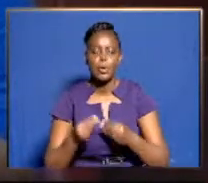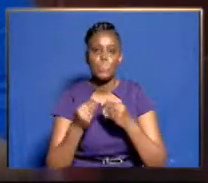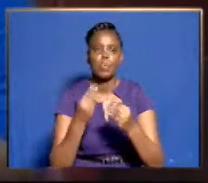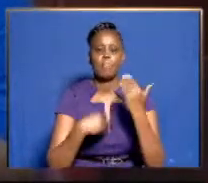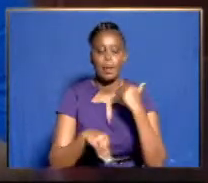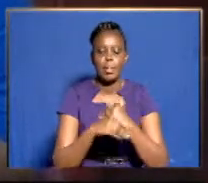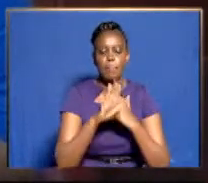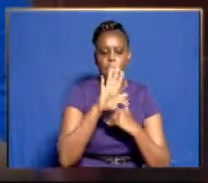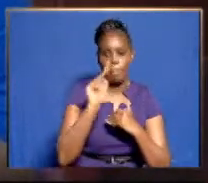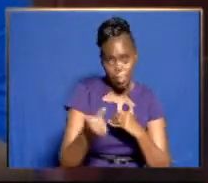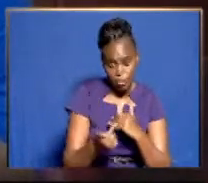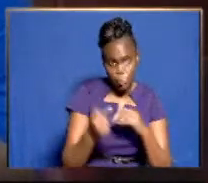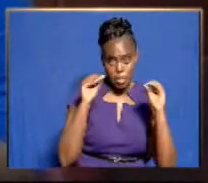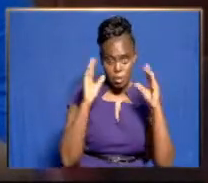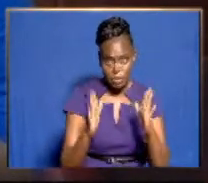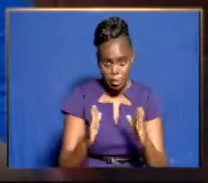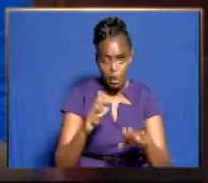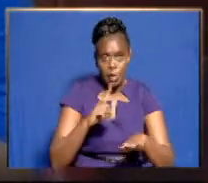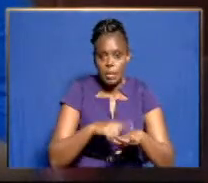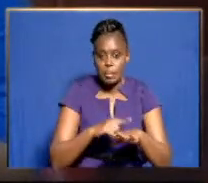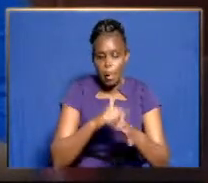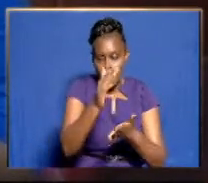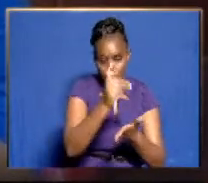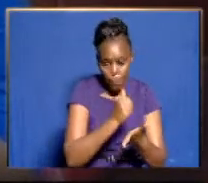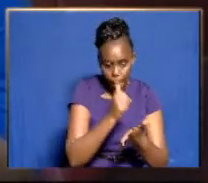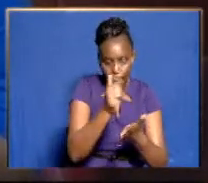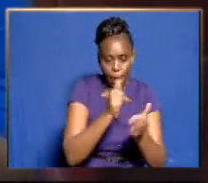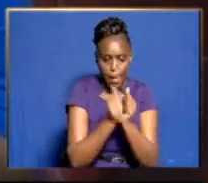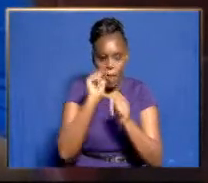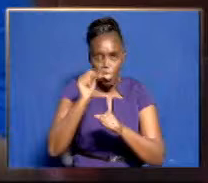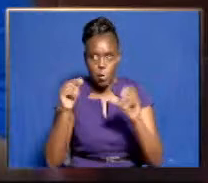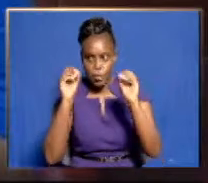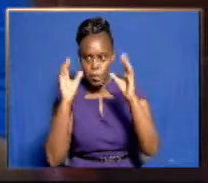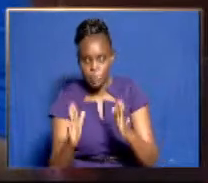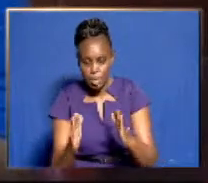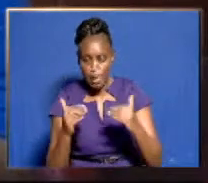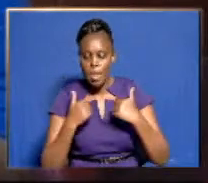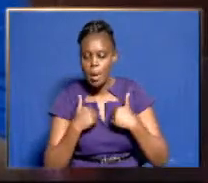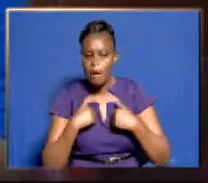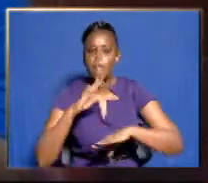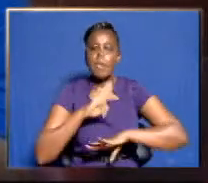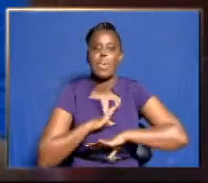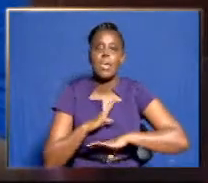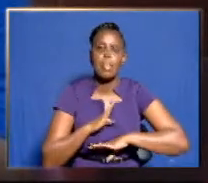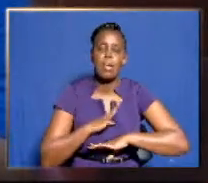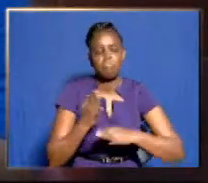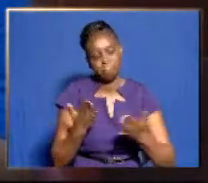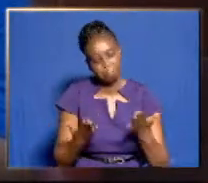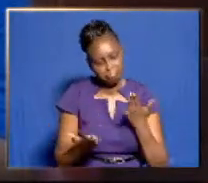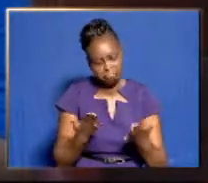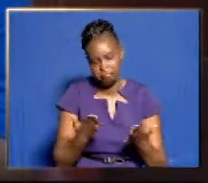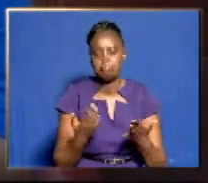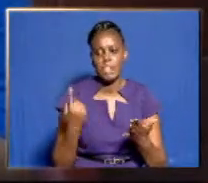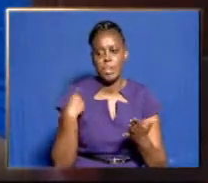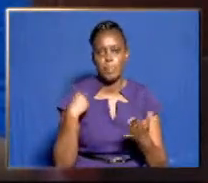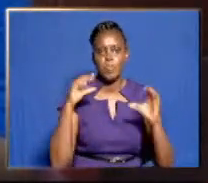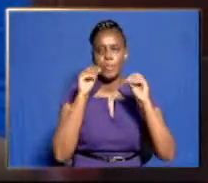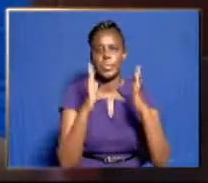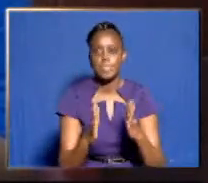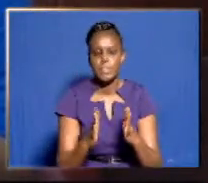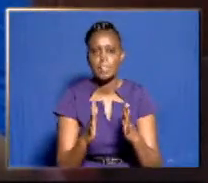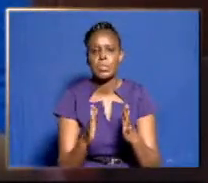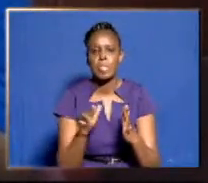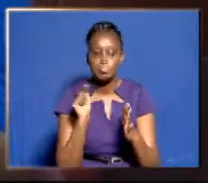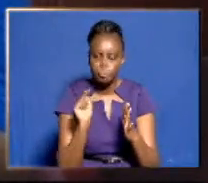additional 5,000 teachers so that this time we hire 10,000 teachers so that we can have enough, at least a good number of teachers